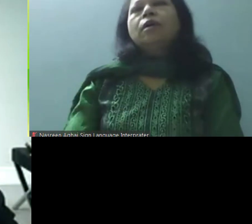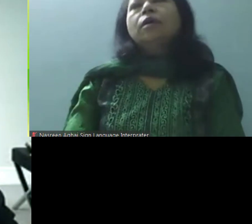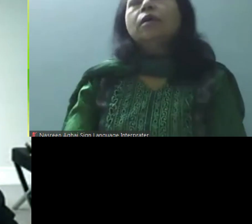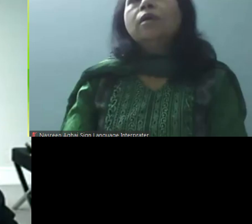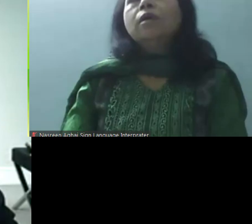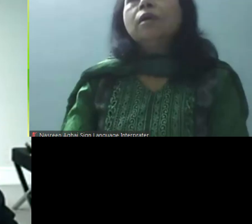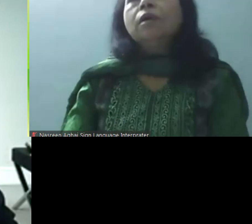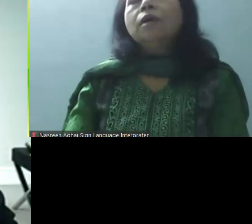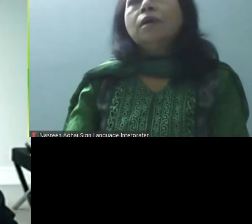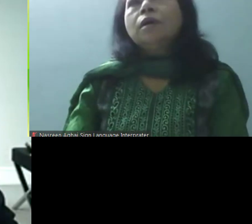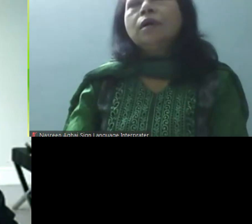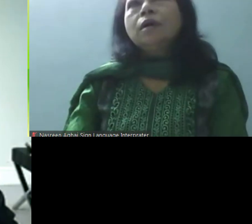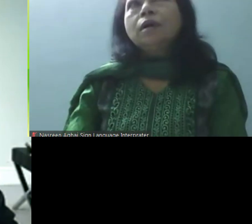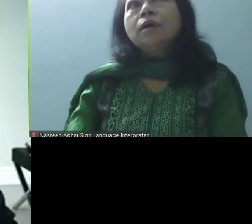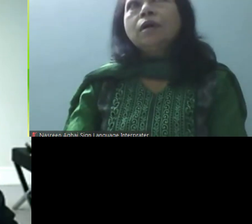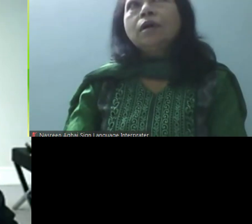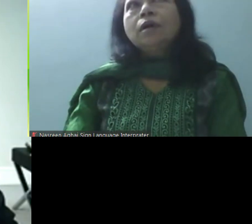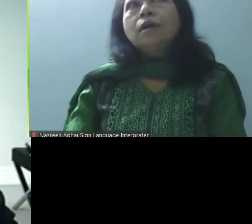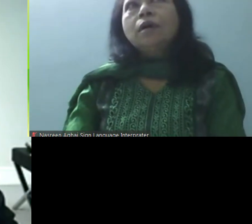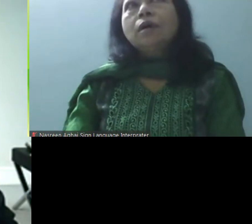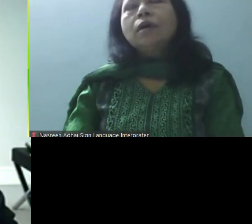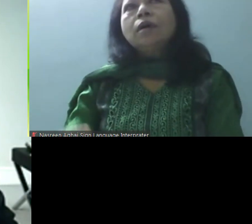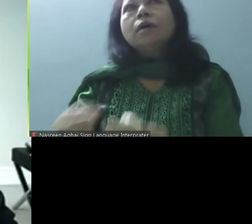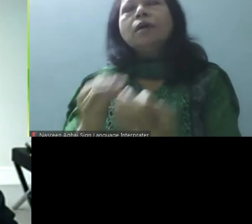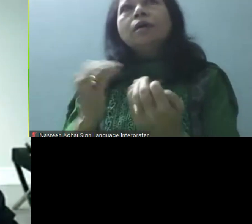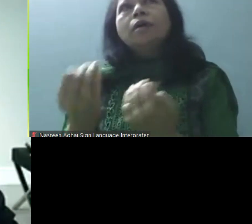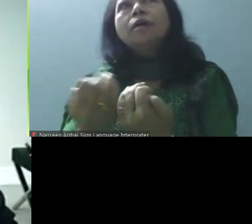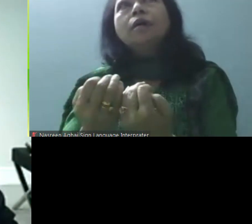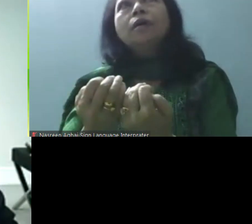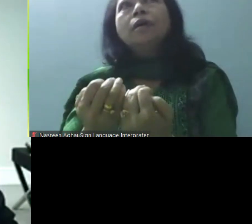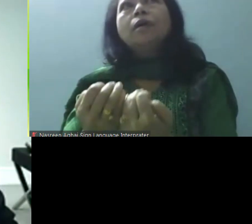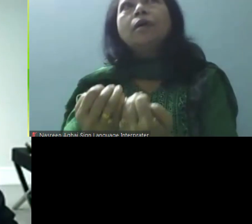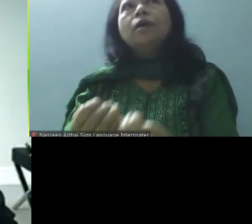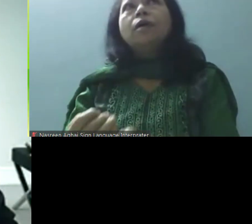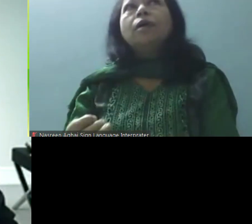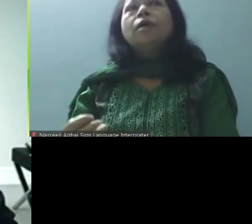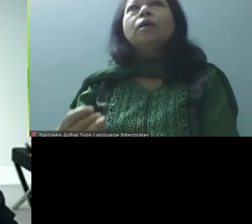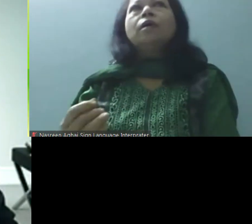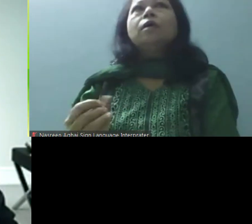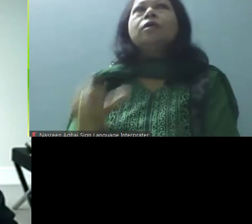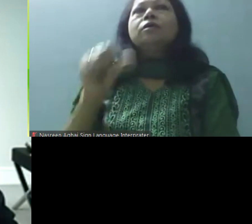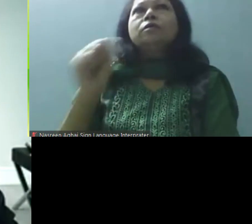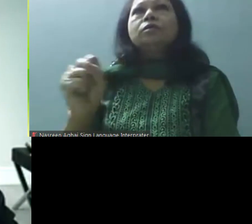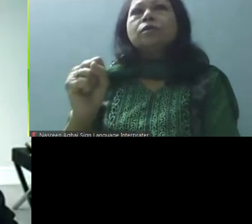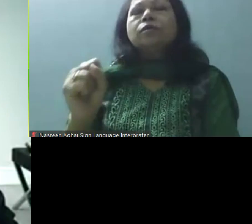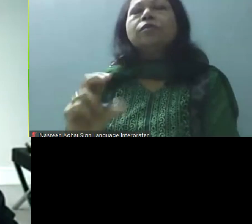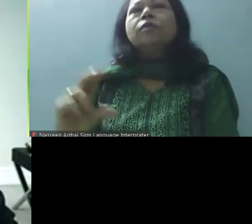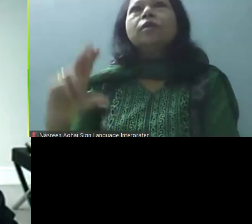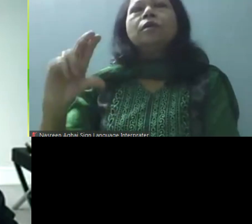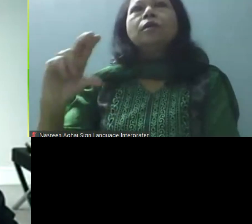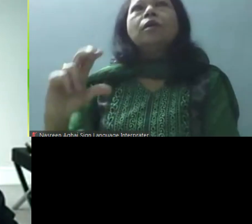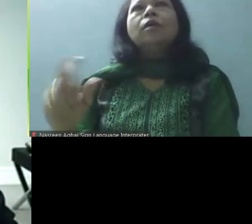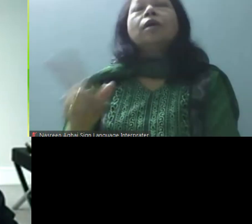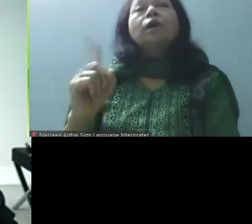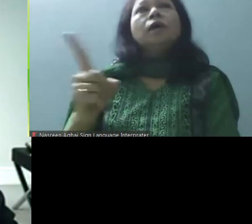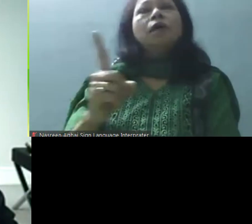even then, I feel this software can help individuals